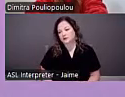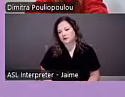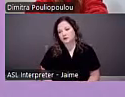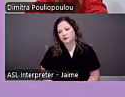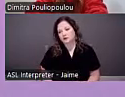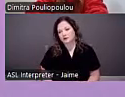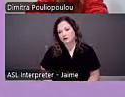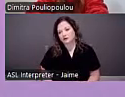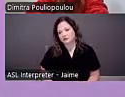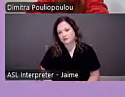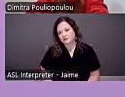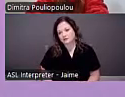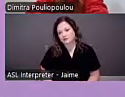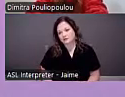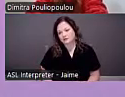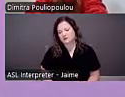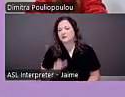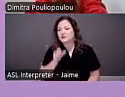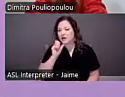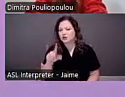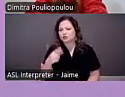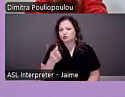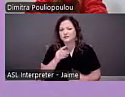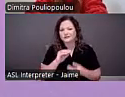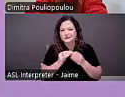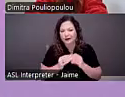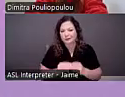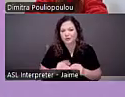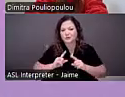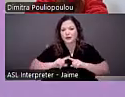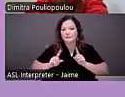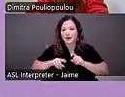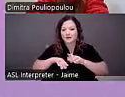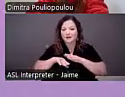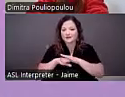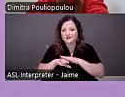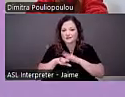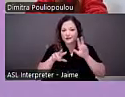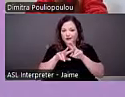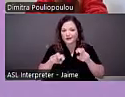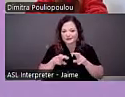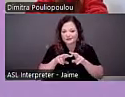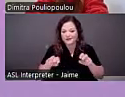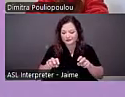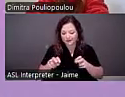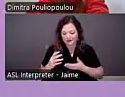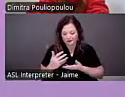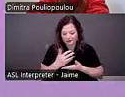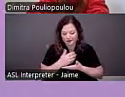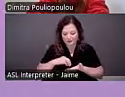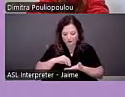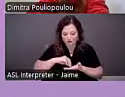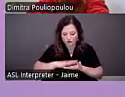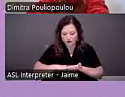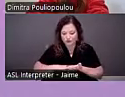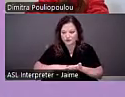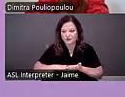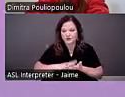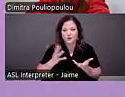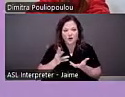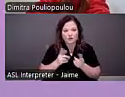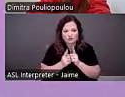Beyond the numbers, the acceptability assessment captures what knowledge translation should